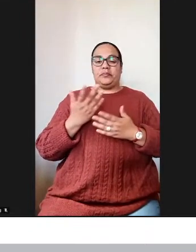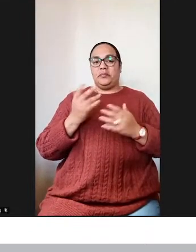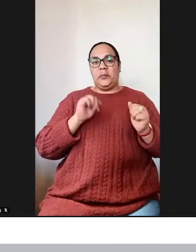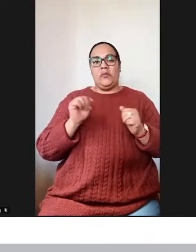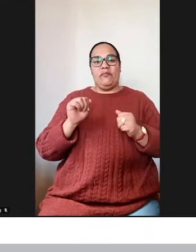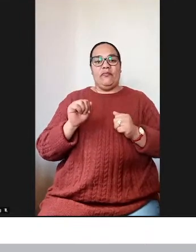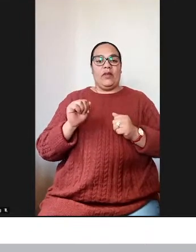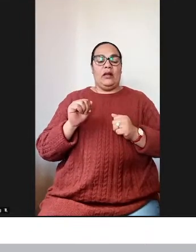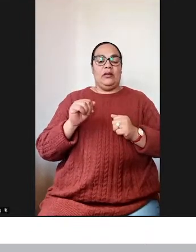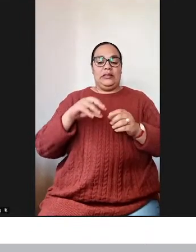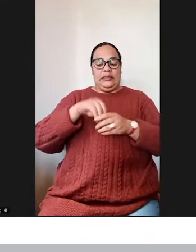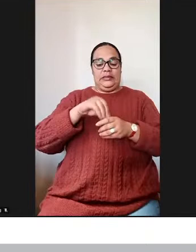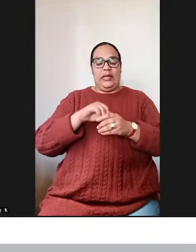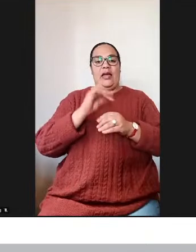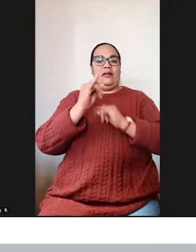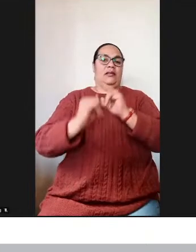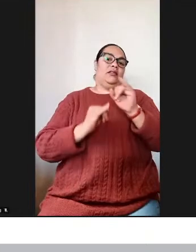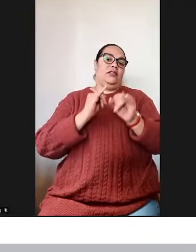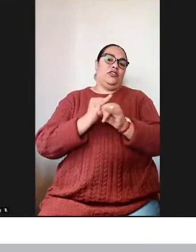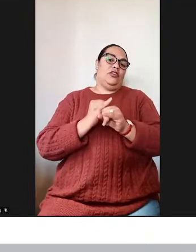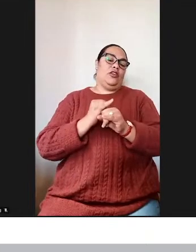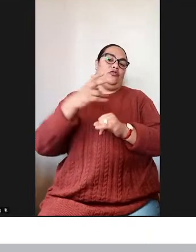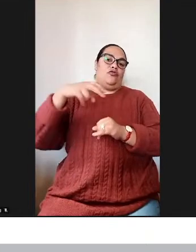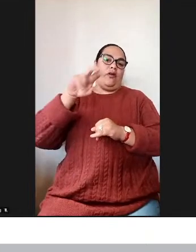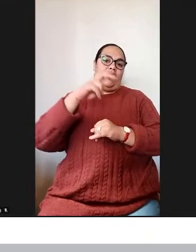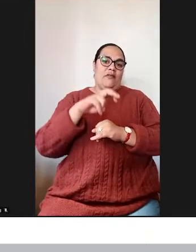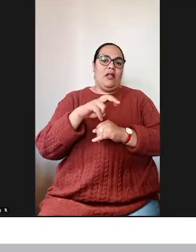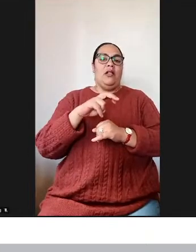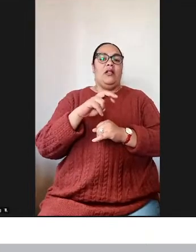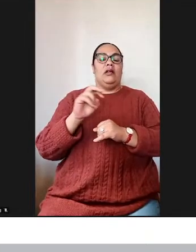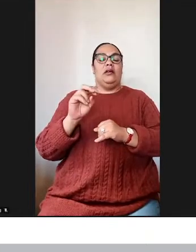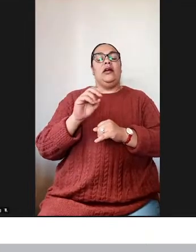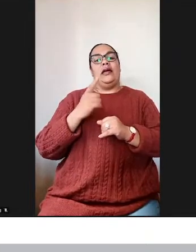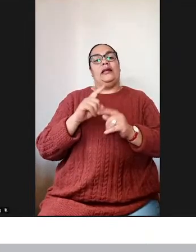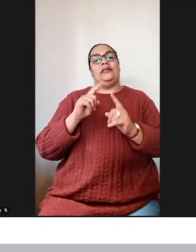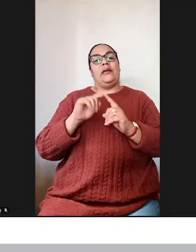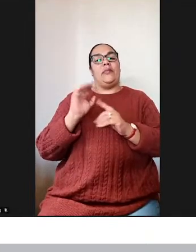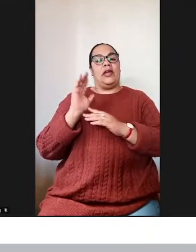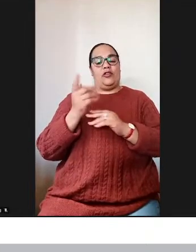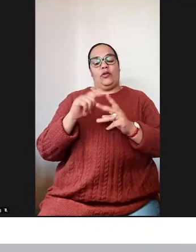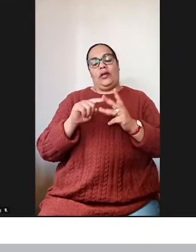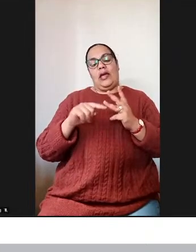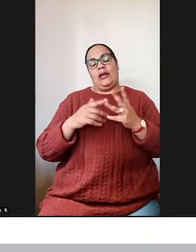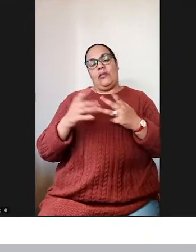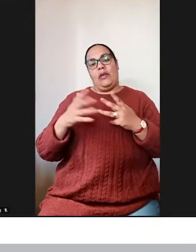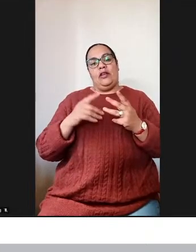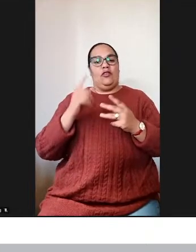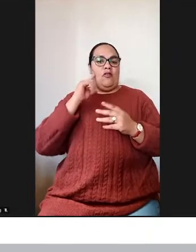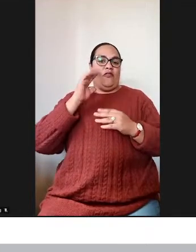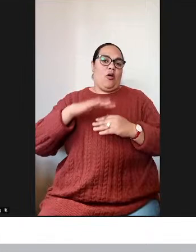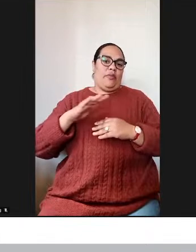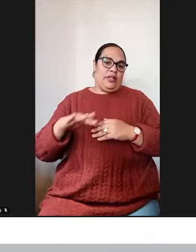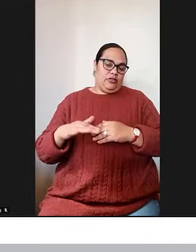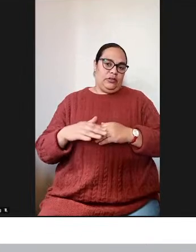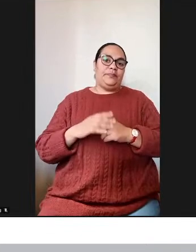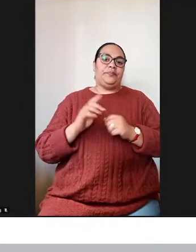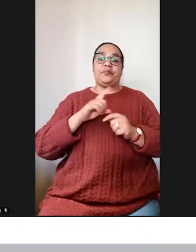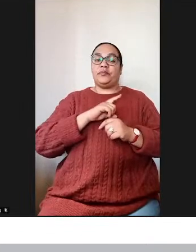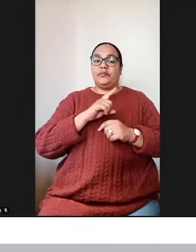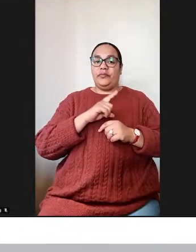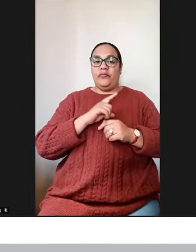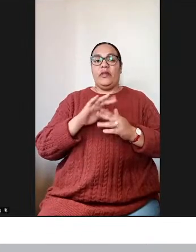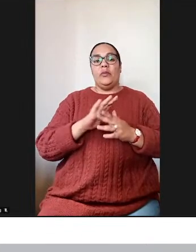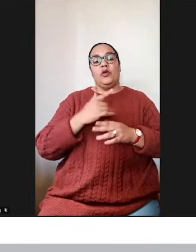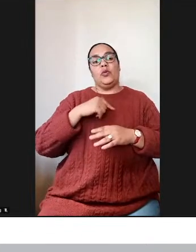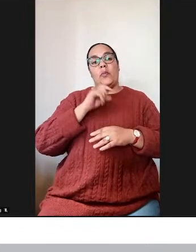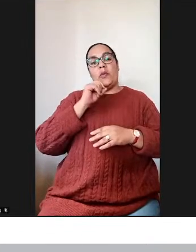domestic and international travel, possibly catering, and then matters of accommodation. Because we've had